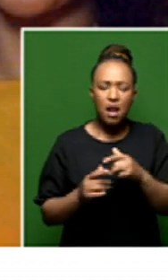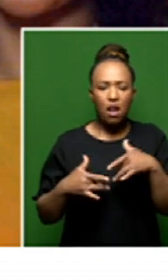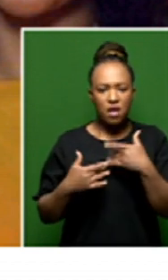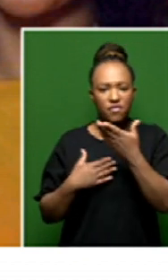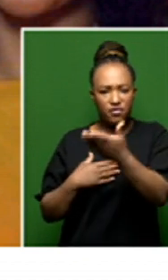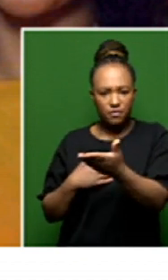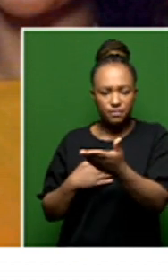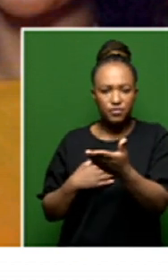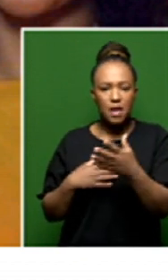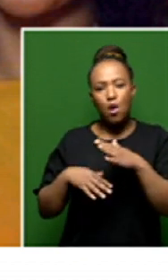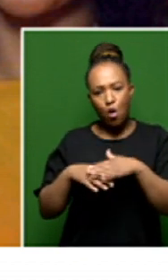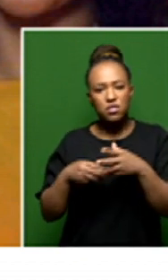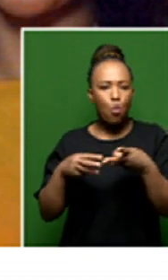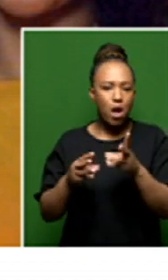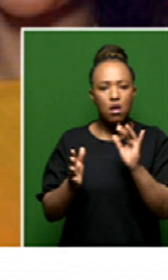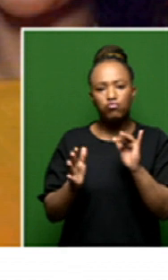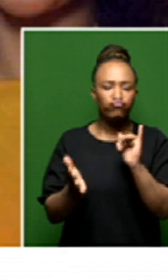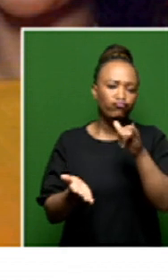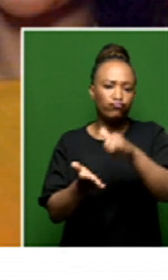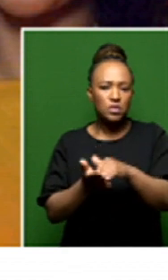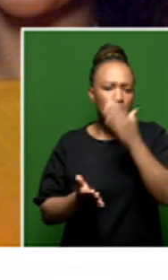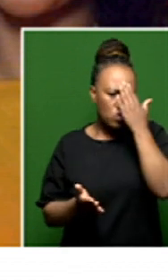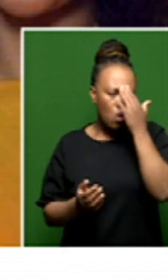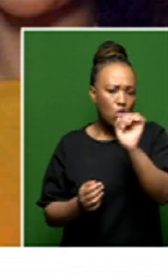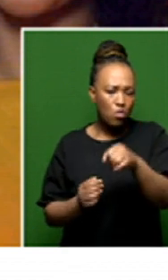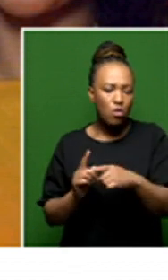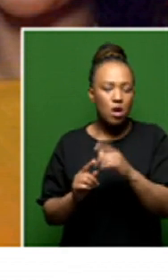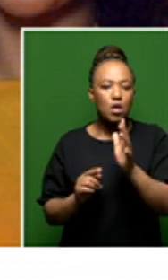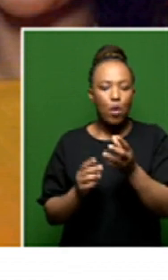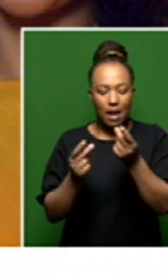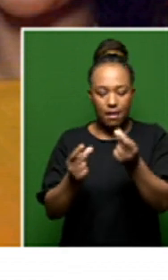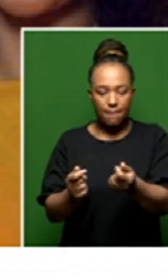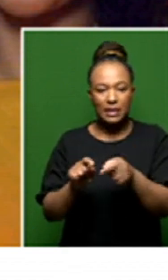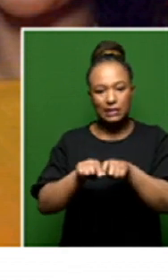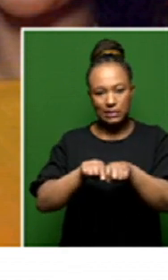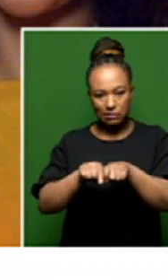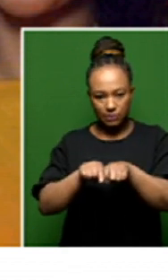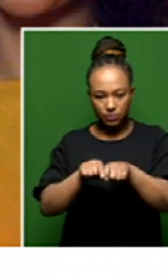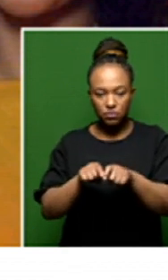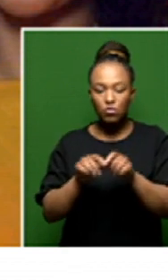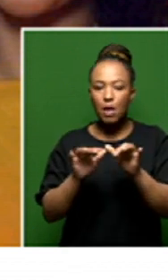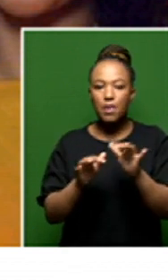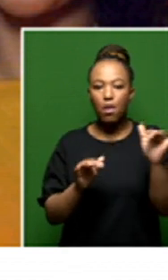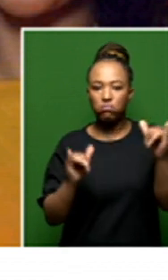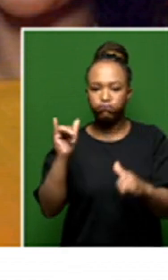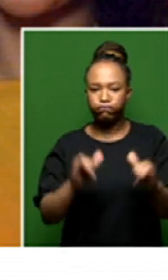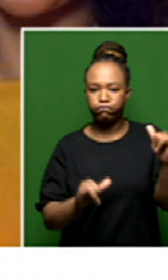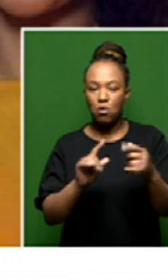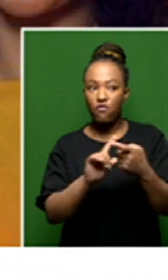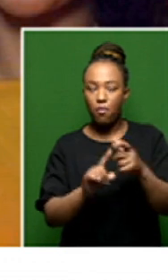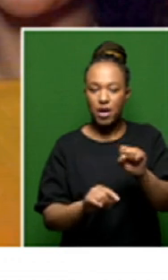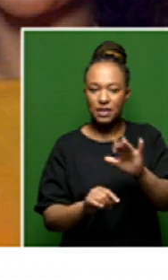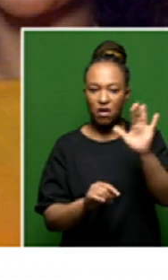Nairobi. I was aware that upon arrival, there would be a rapid test for people arriving from South